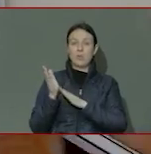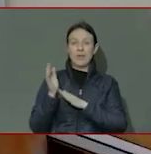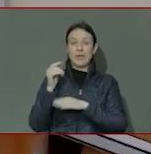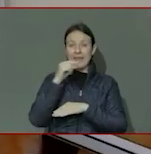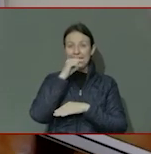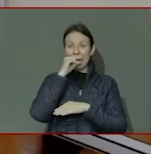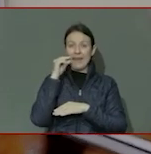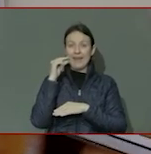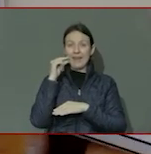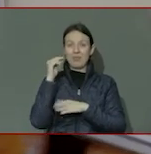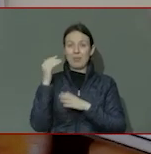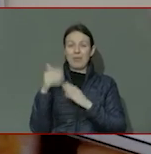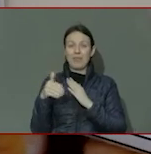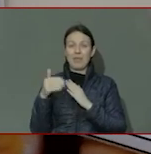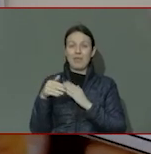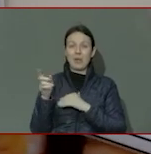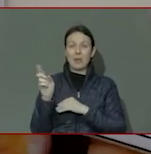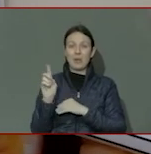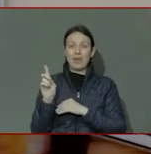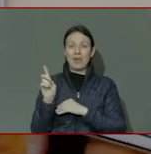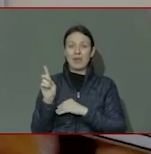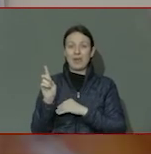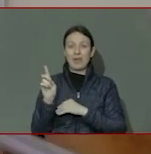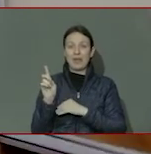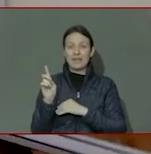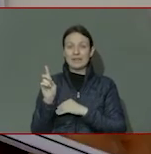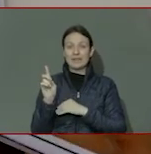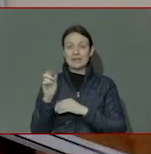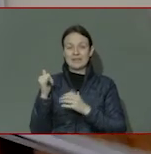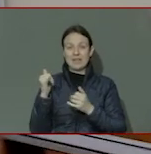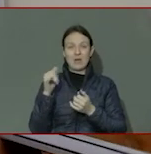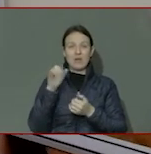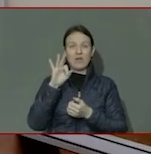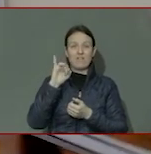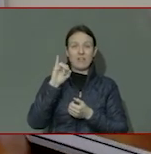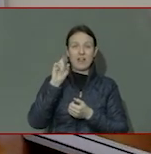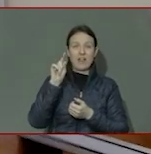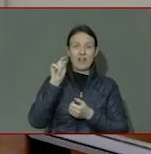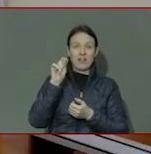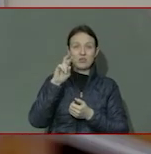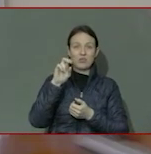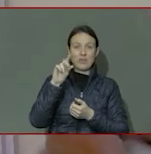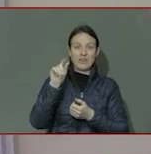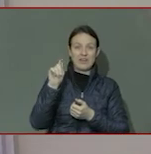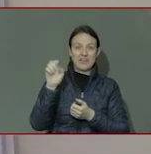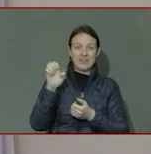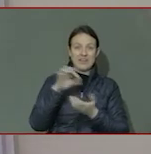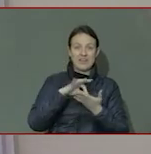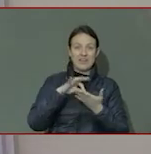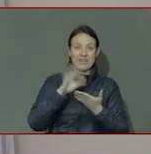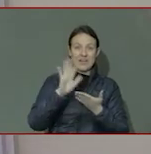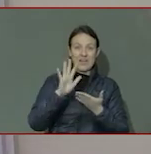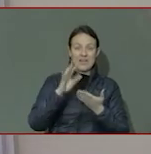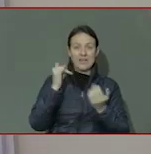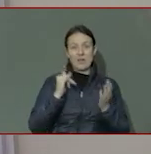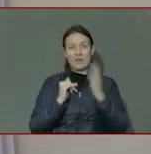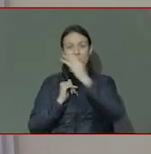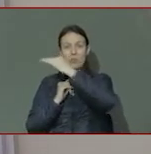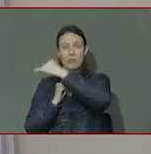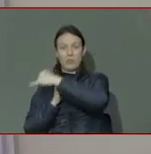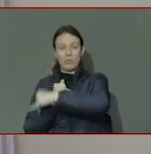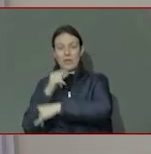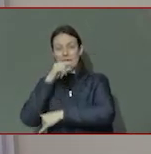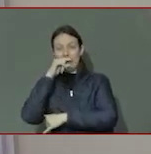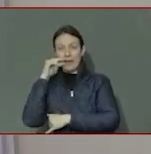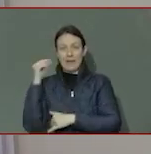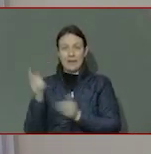call here at the end. Now we don't call it filtrate anymore. Now we call it what? Urine. And there's some other